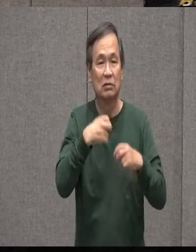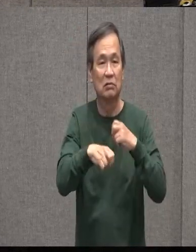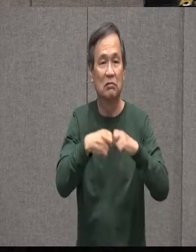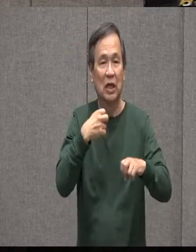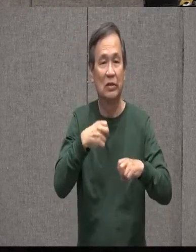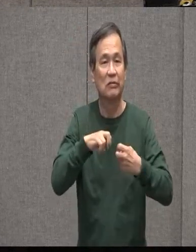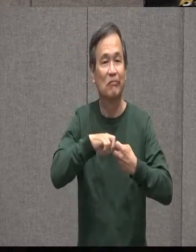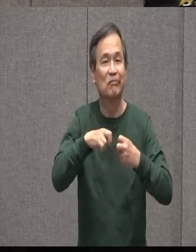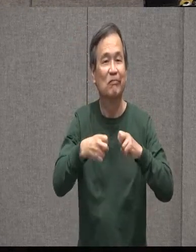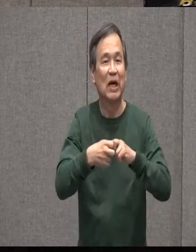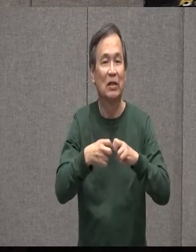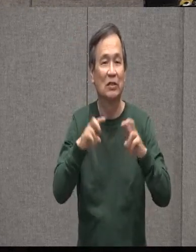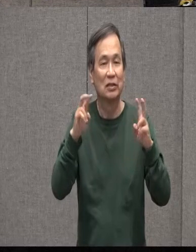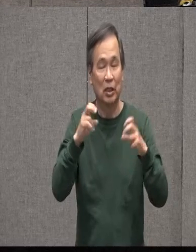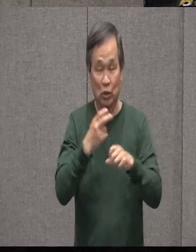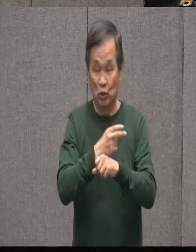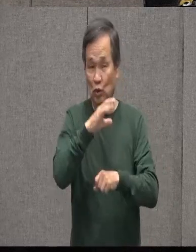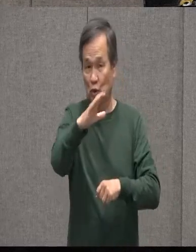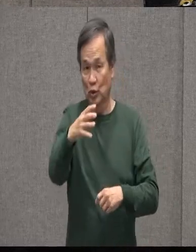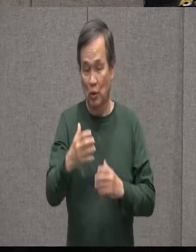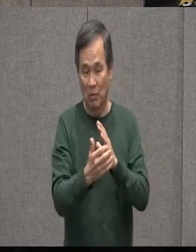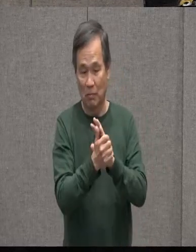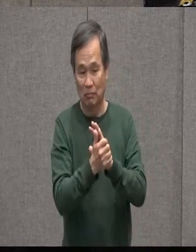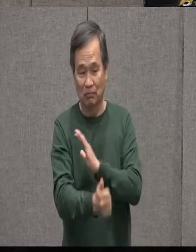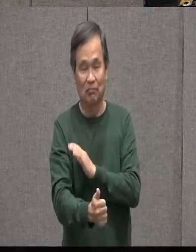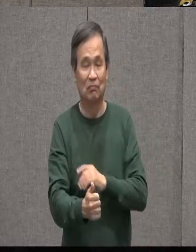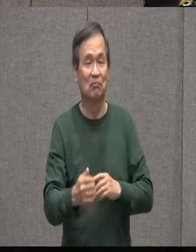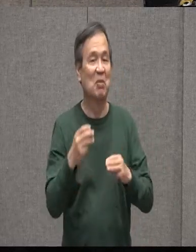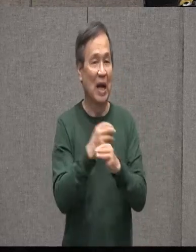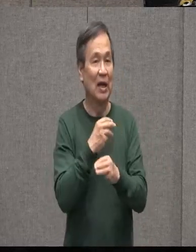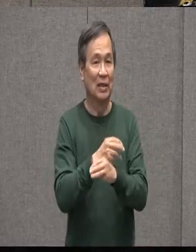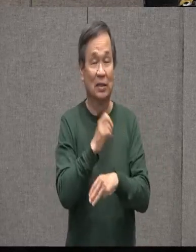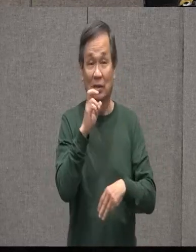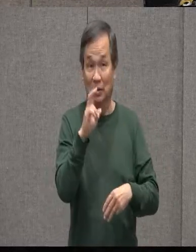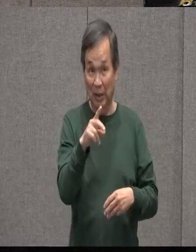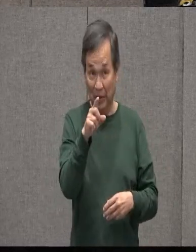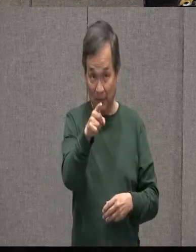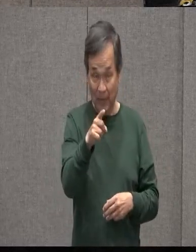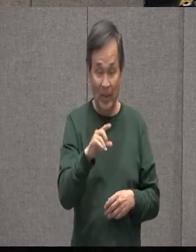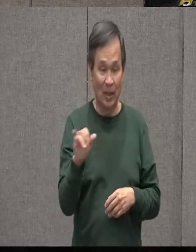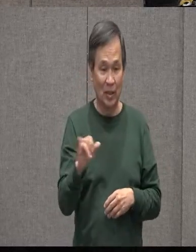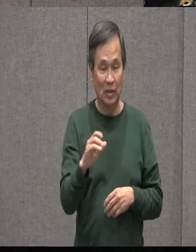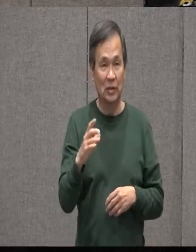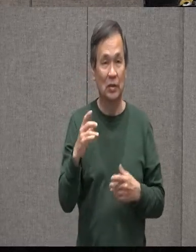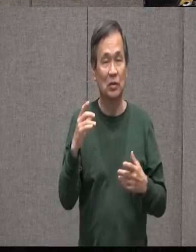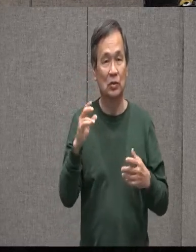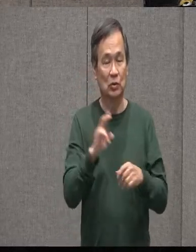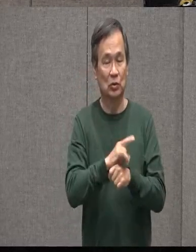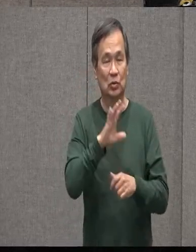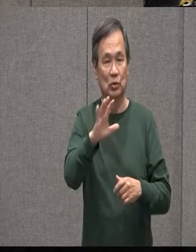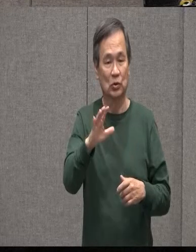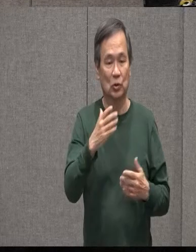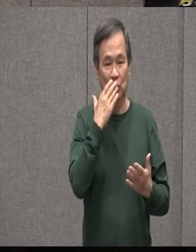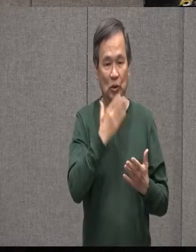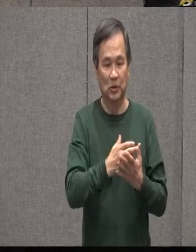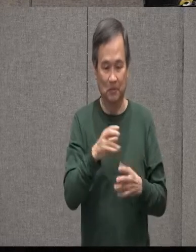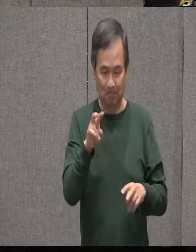rows or the columns. What's also different about it that you might notice is that there's